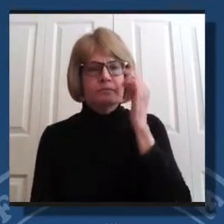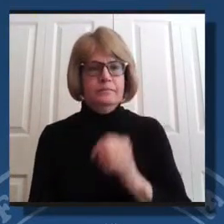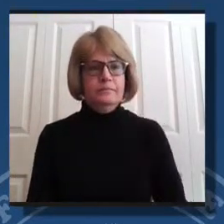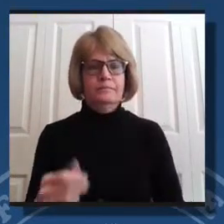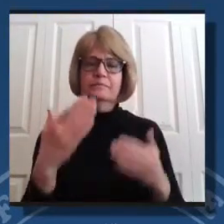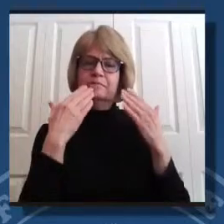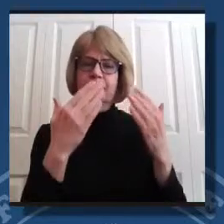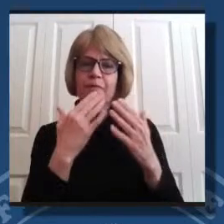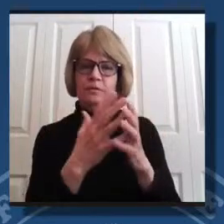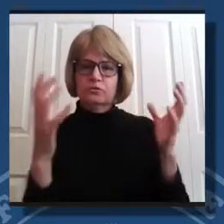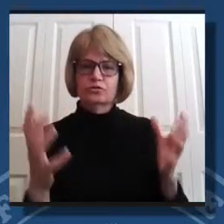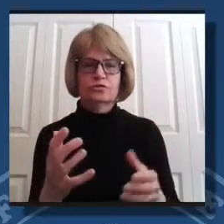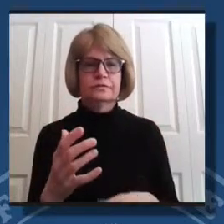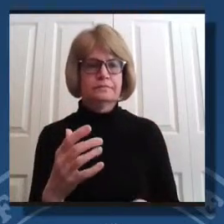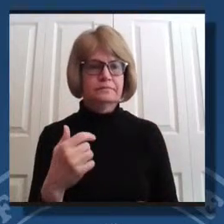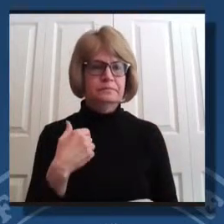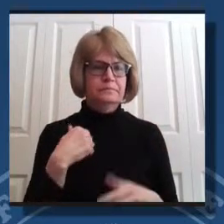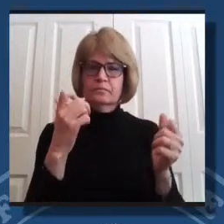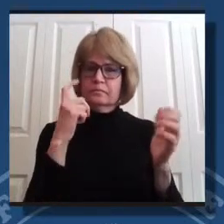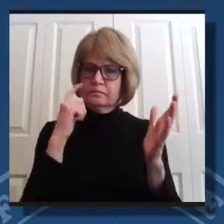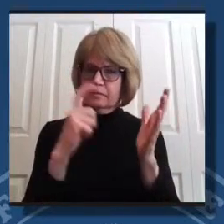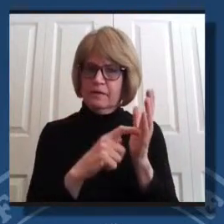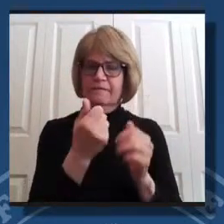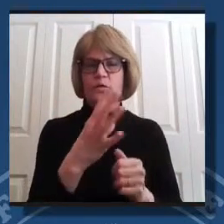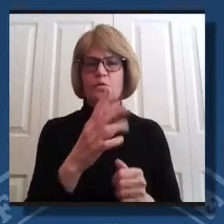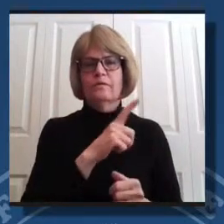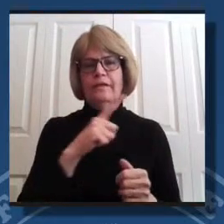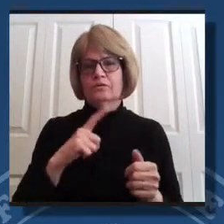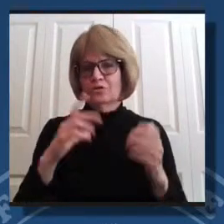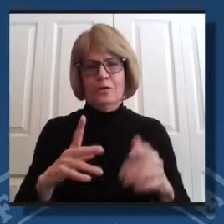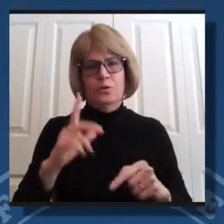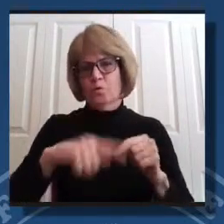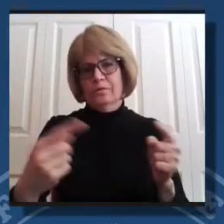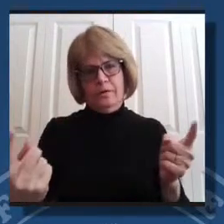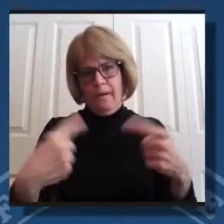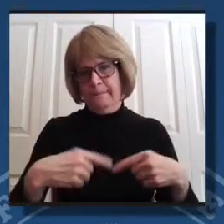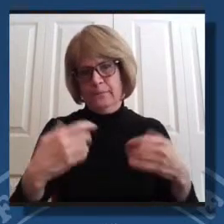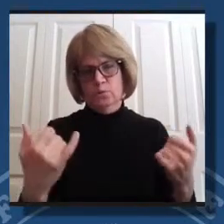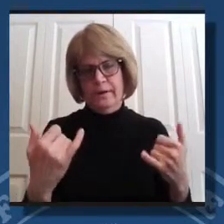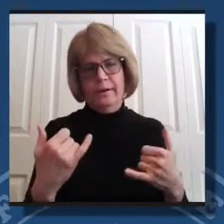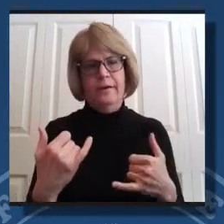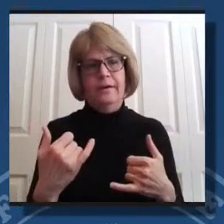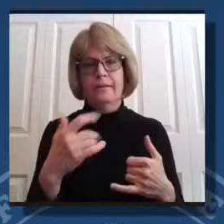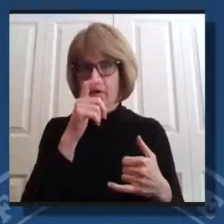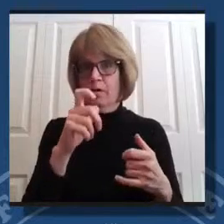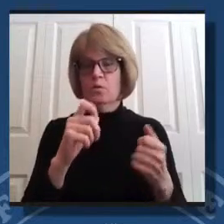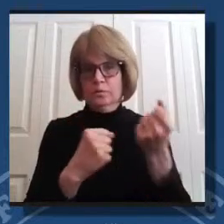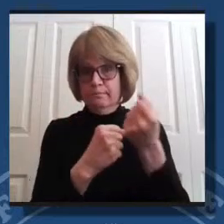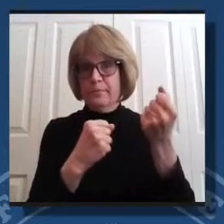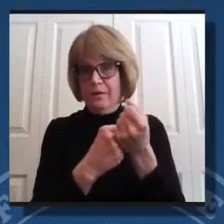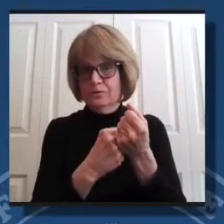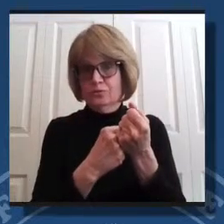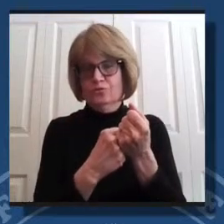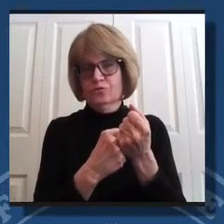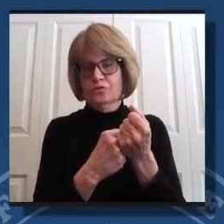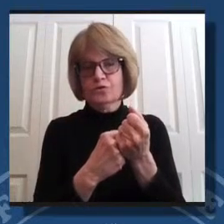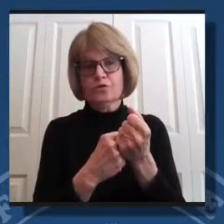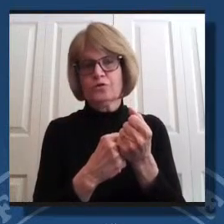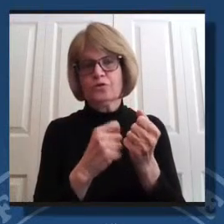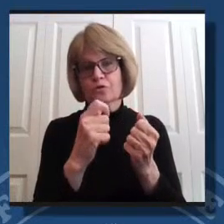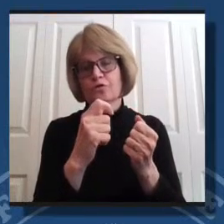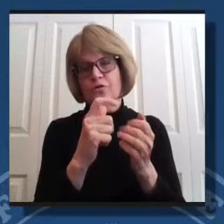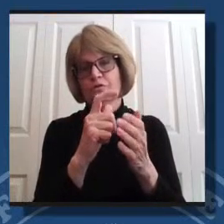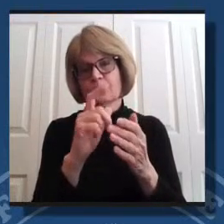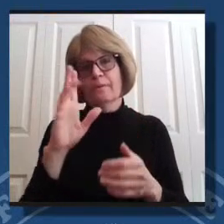Thank you so much. I do want to recognize a few of the legislators that could not be here today, but who are sponsoring legislation. As